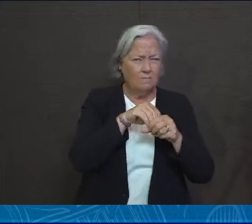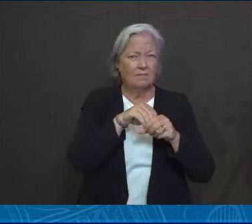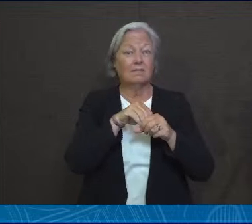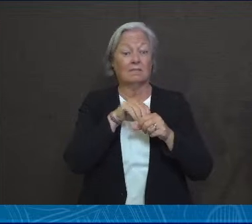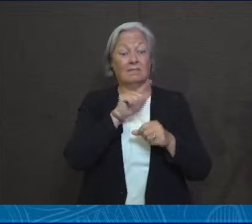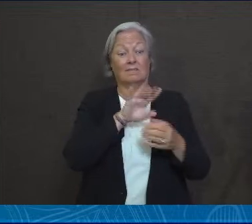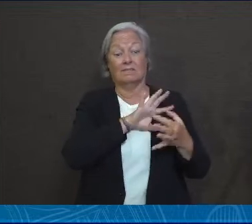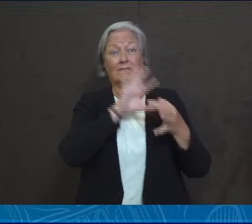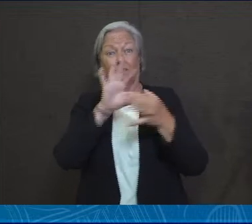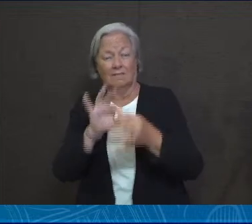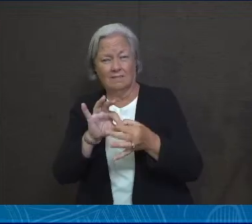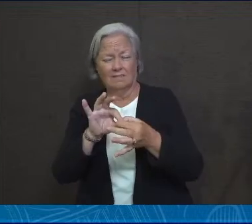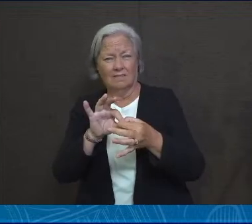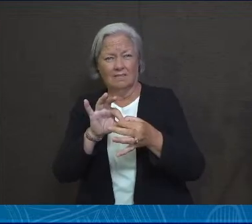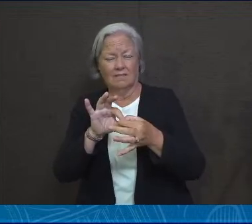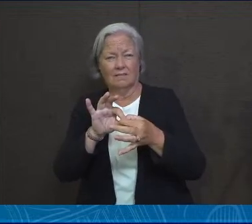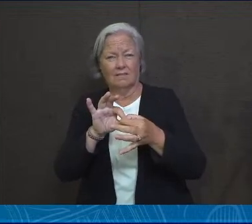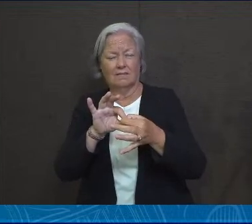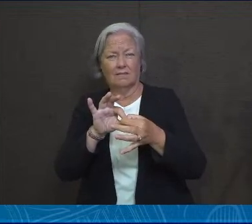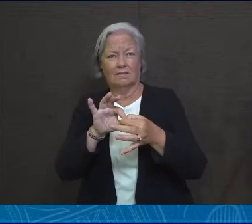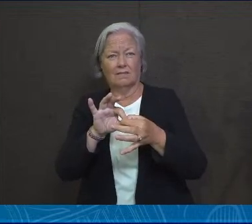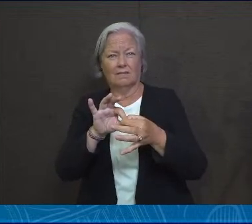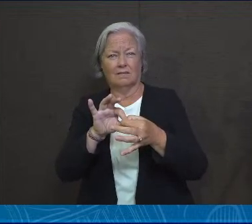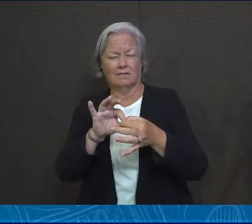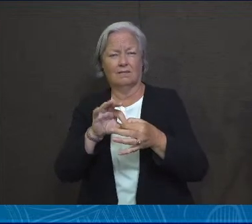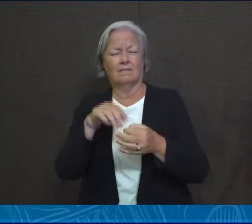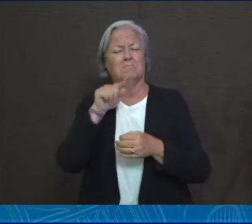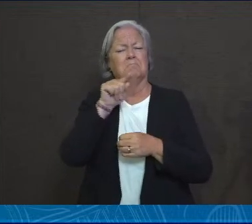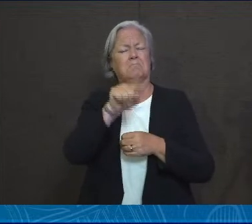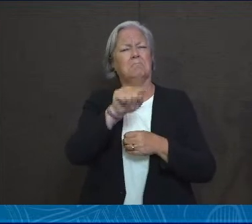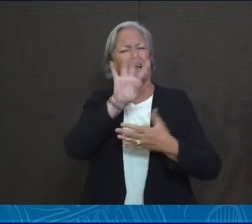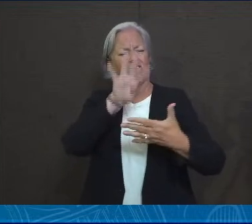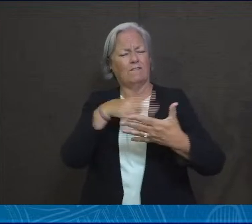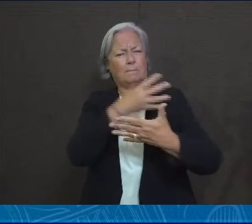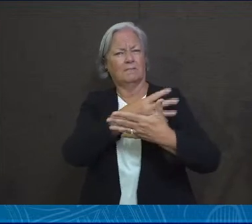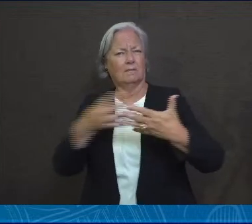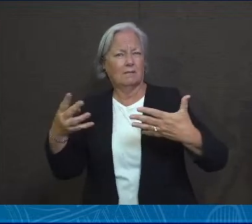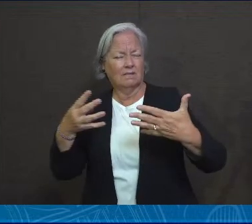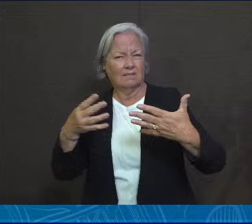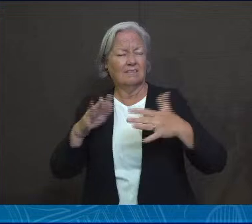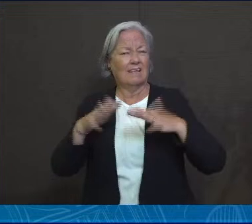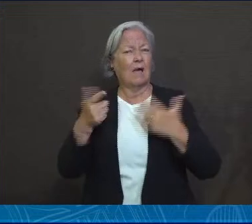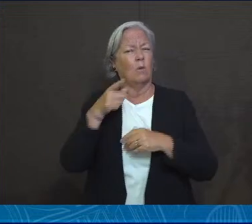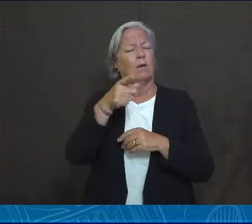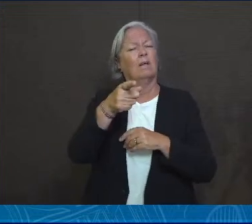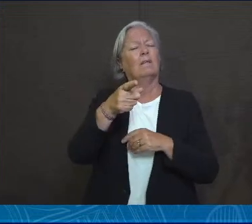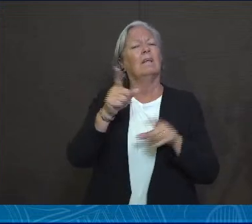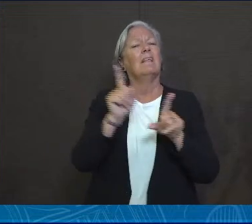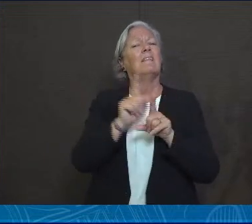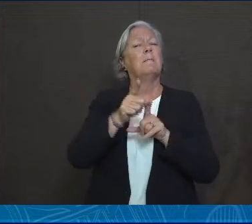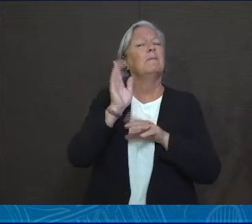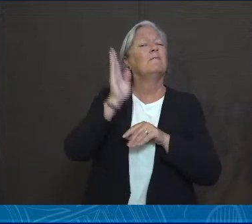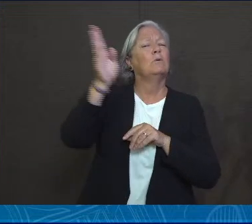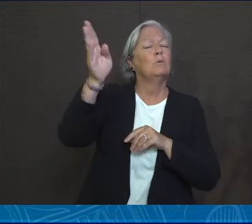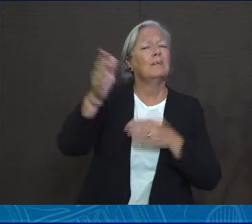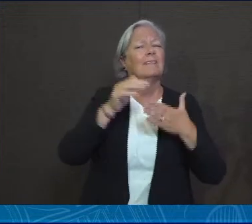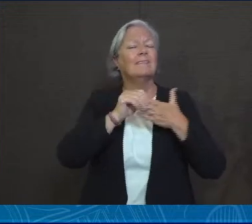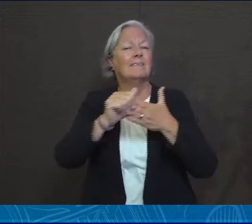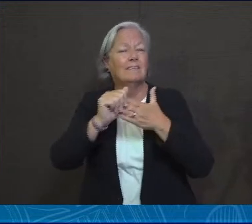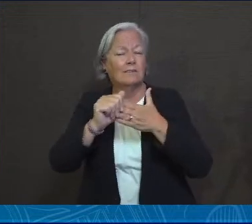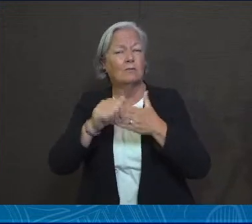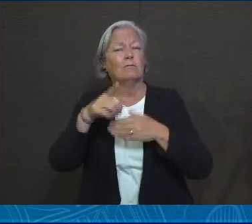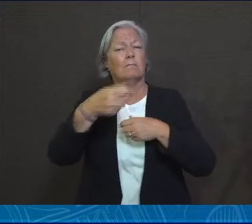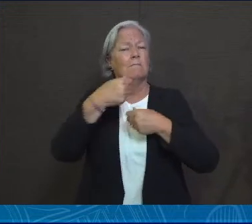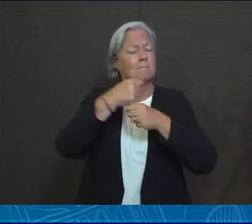in disaster risk frameworks? How does your program prepare future leaders to use data in making long-term decisions